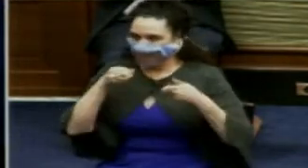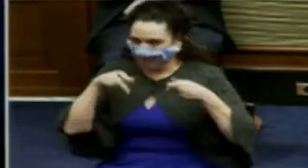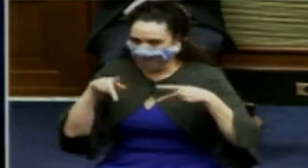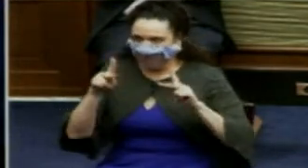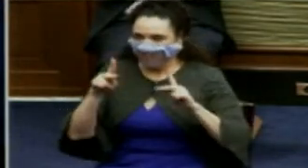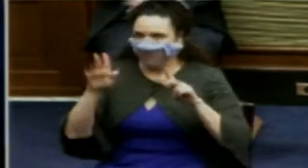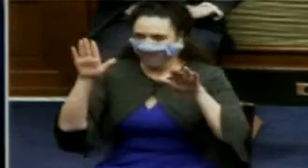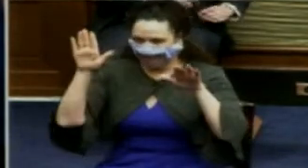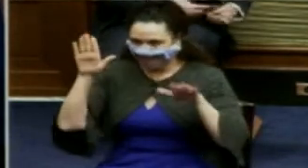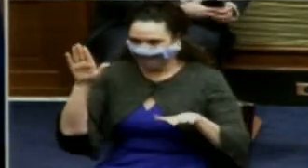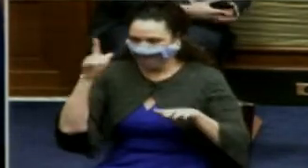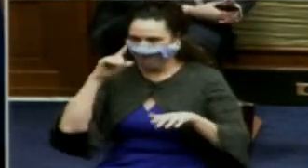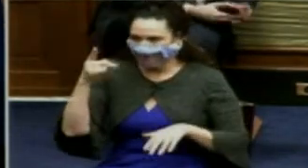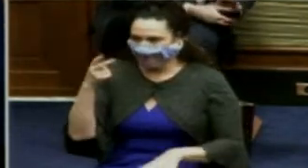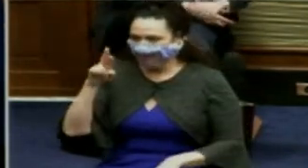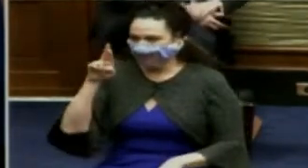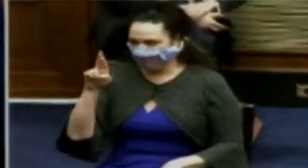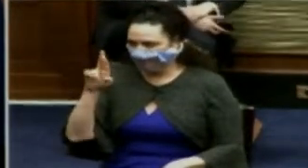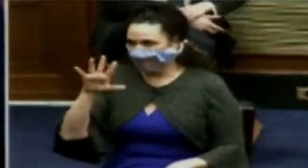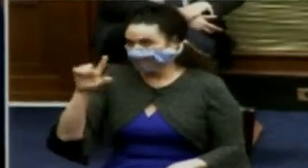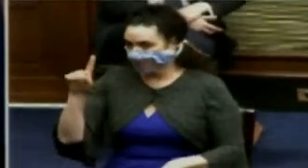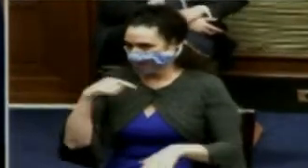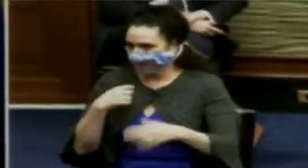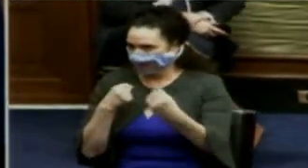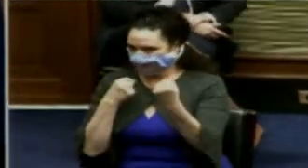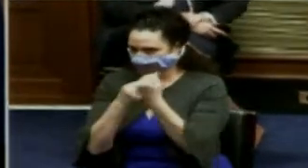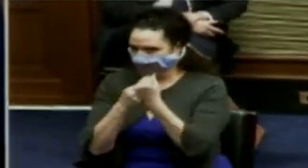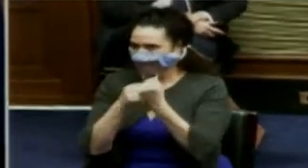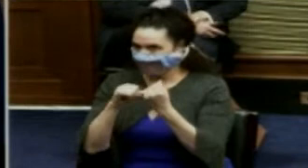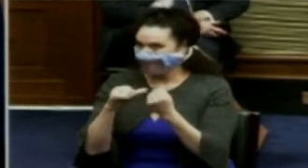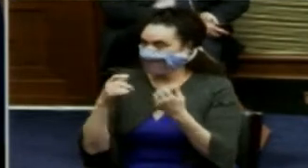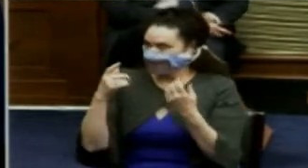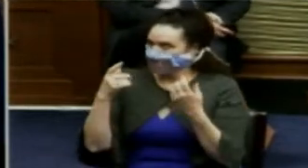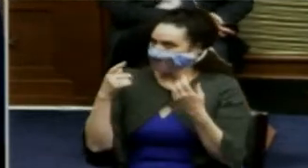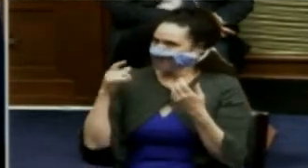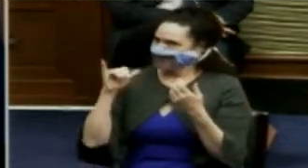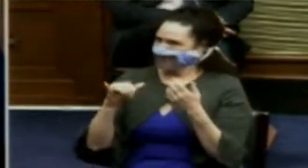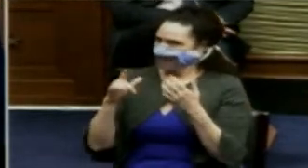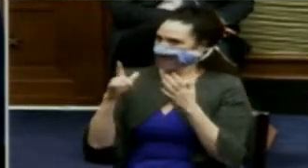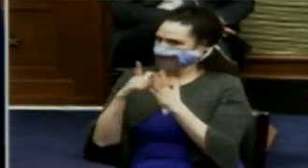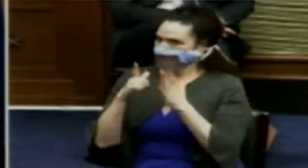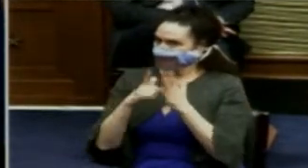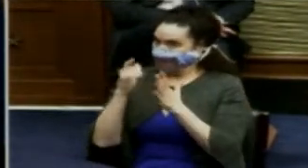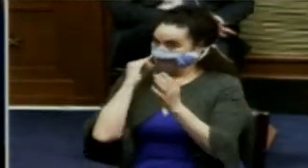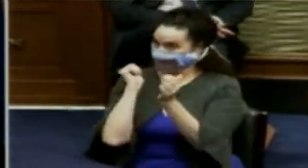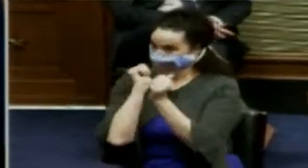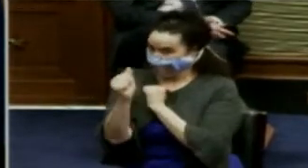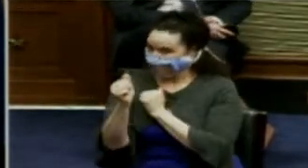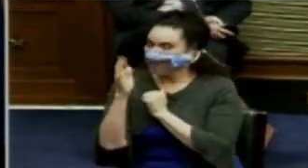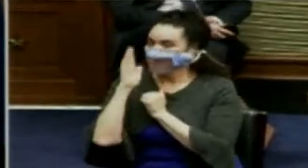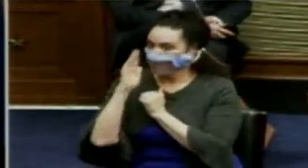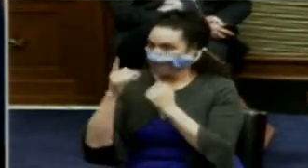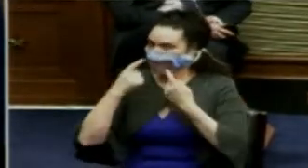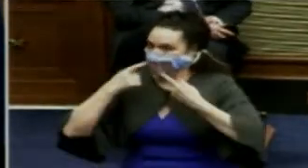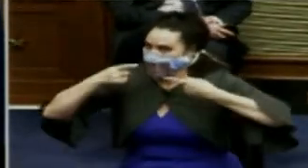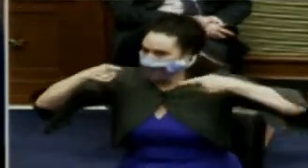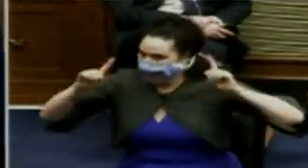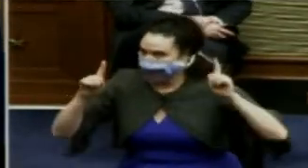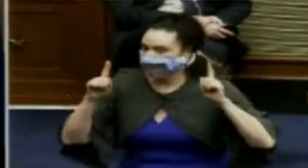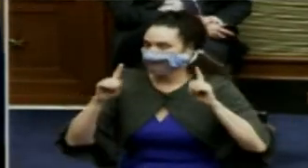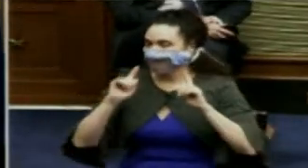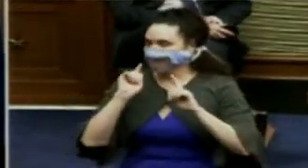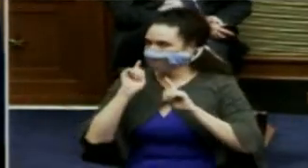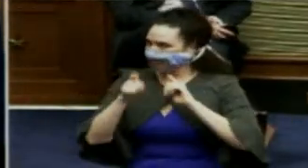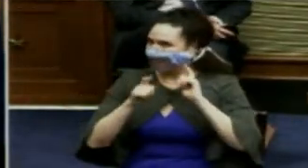of H.R. 51, legislation to finally grant statehood to the 712,000 residents of Washington, D.C. I am Harry